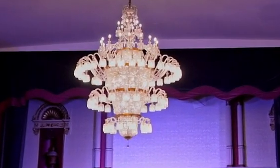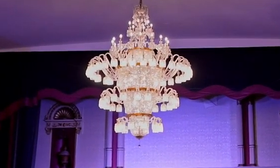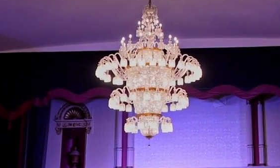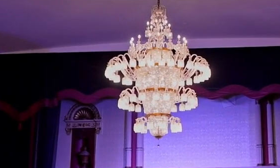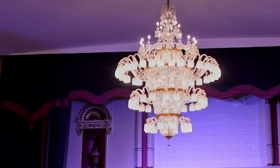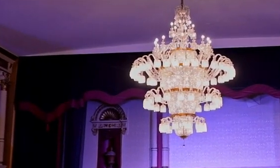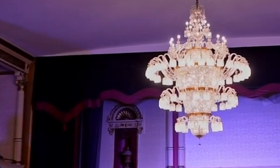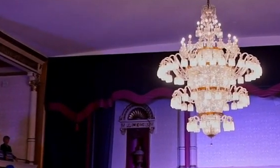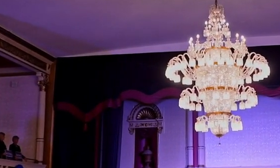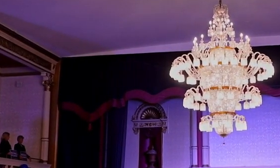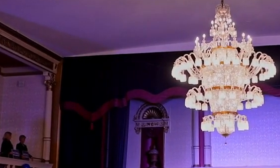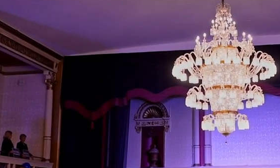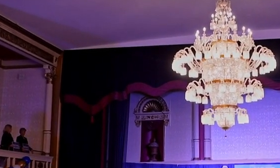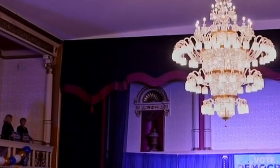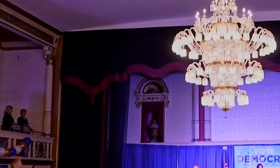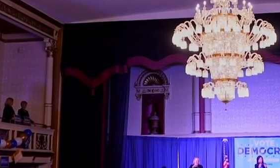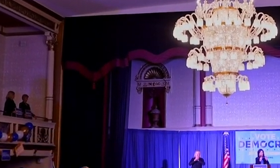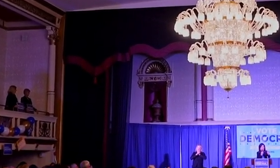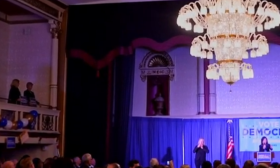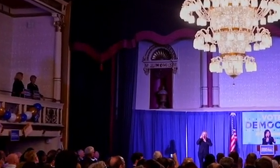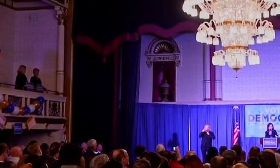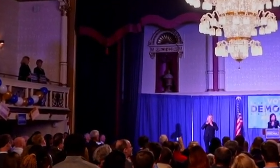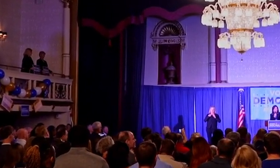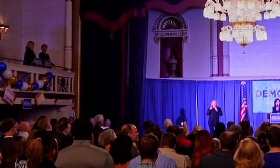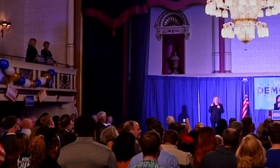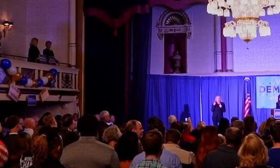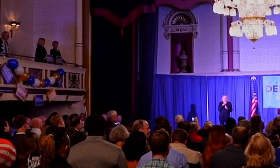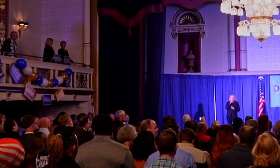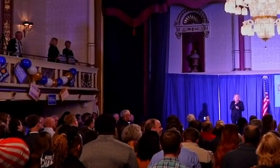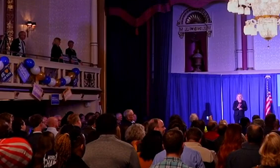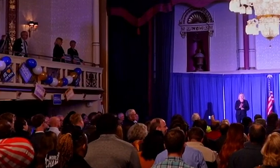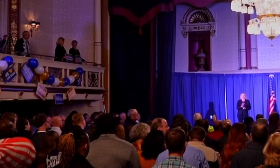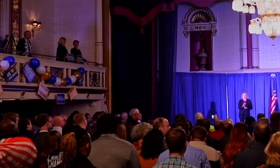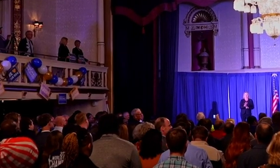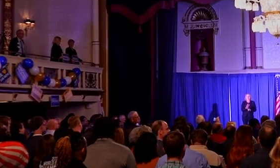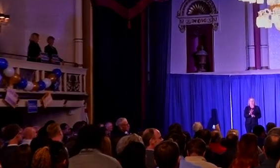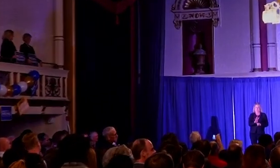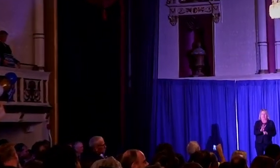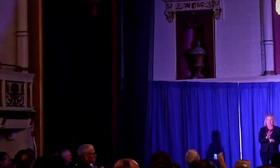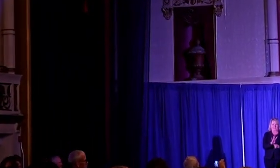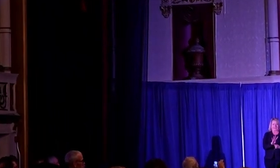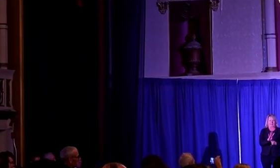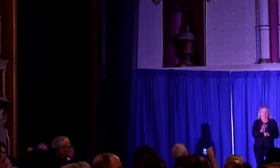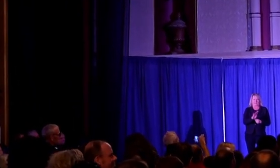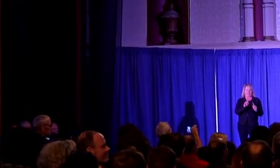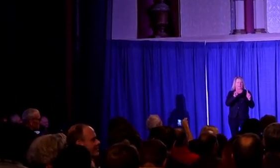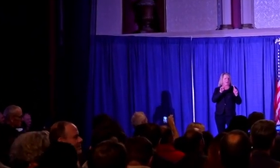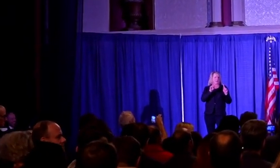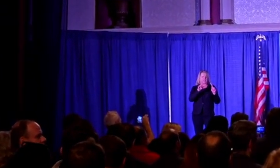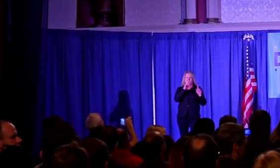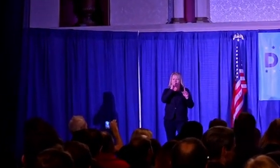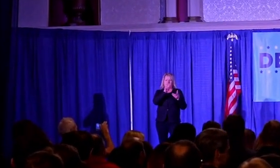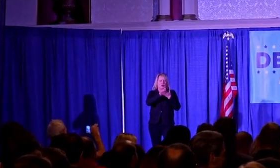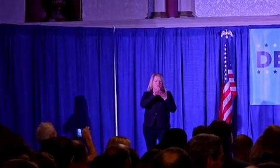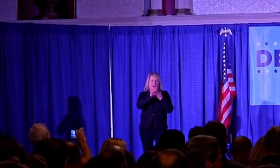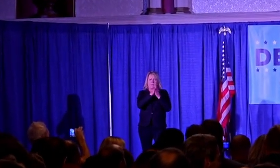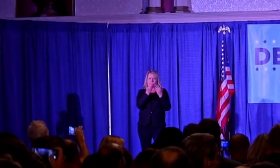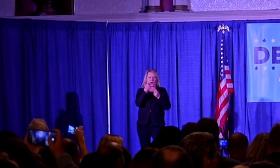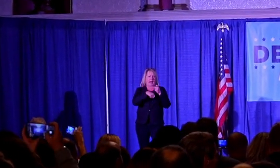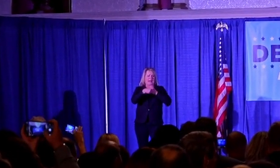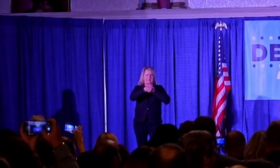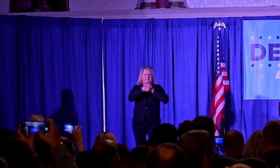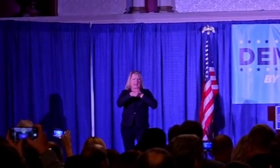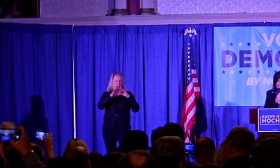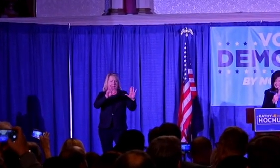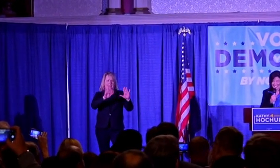Kelly have been campaigning for me since she was 4 years old. So don't write the book anytime soon now. Just stay with all